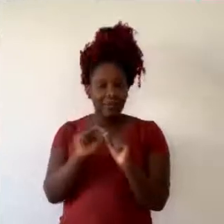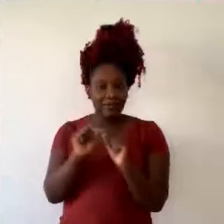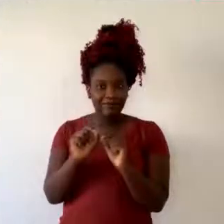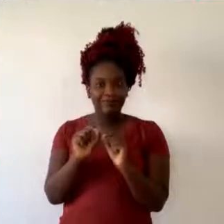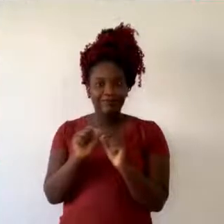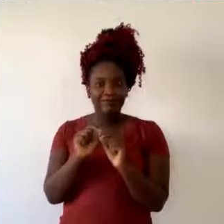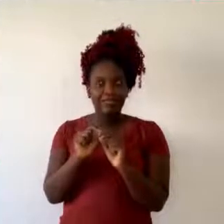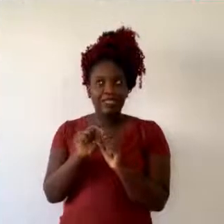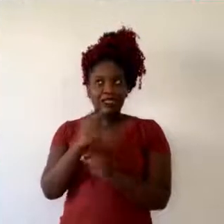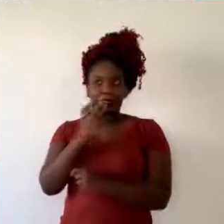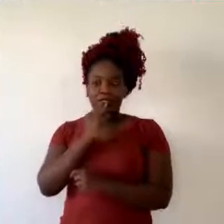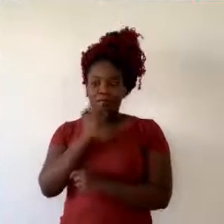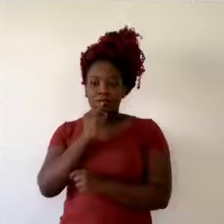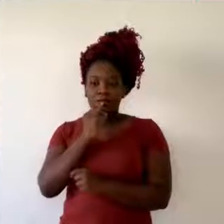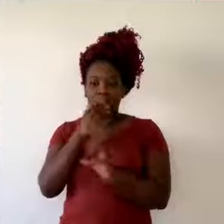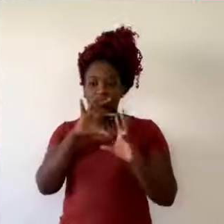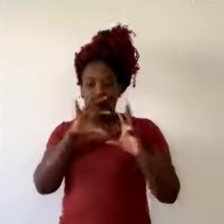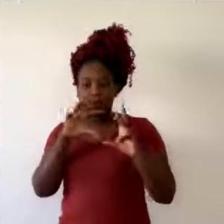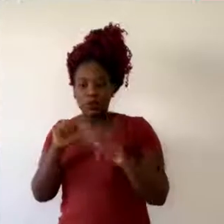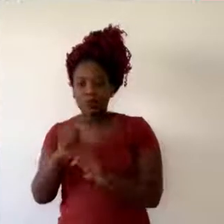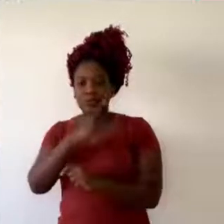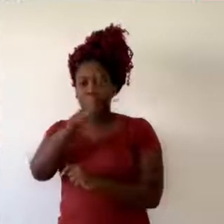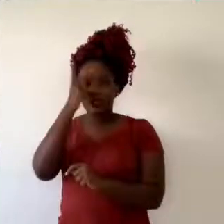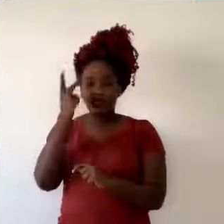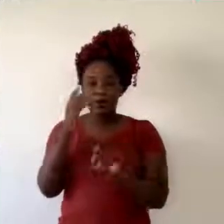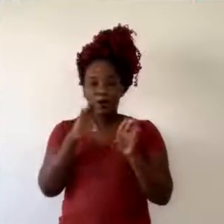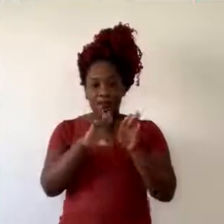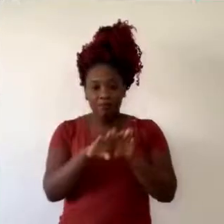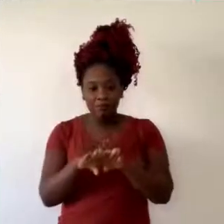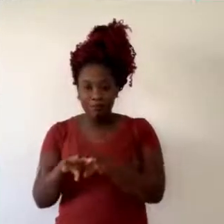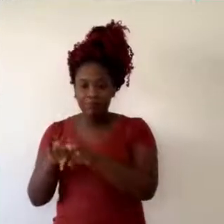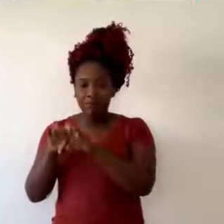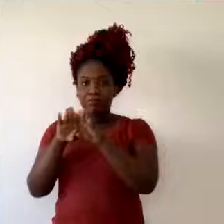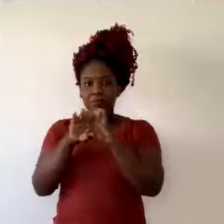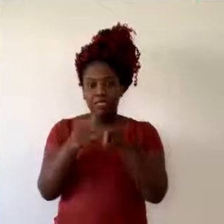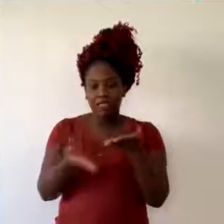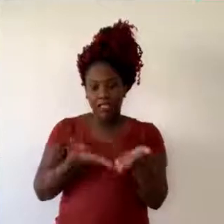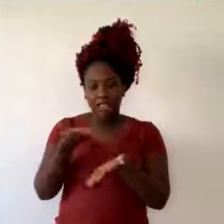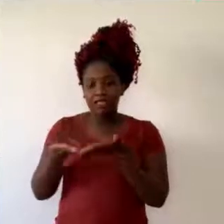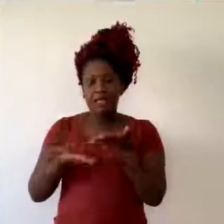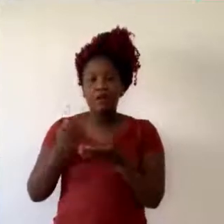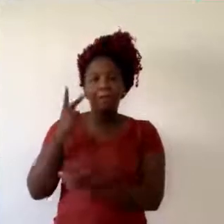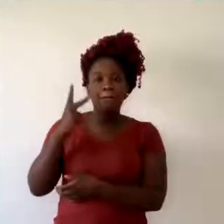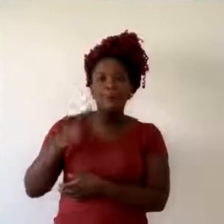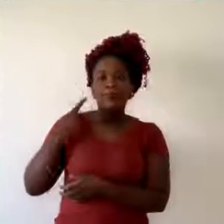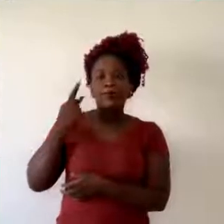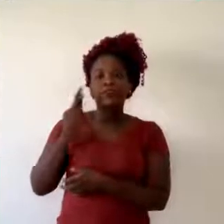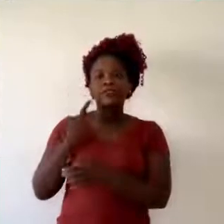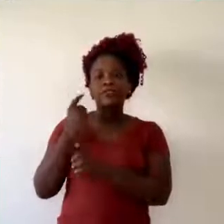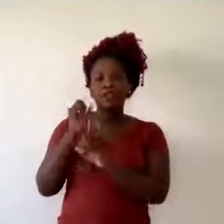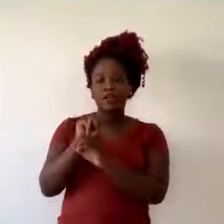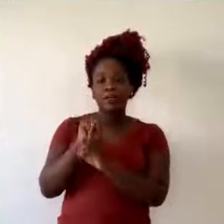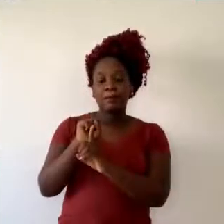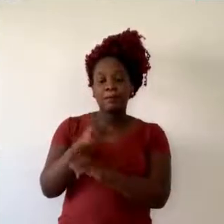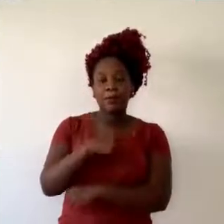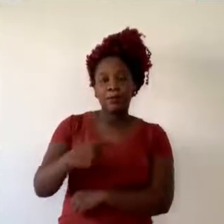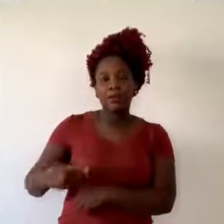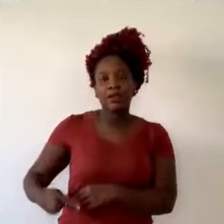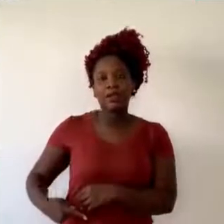Otherwise, if we deal everybody with everybody in the same way, we are going to have public policies that are